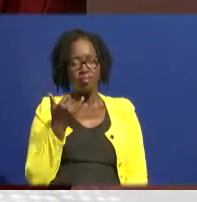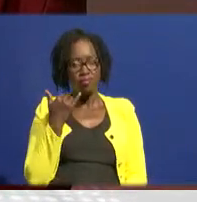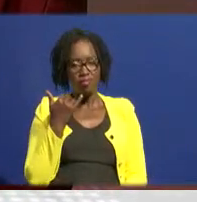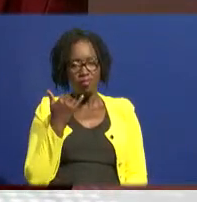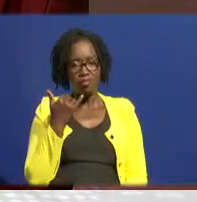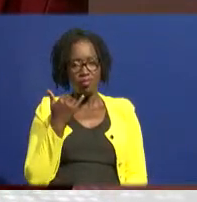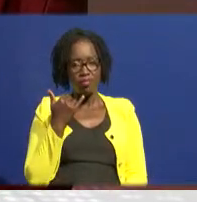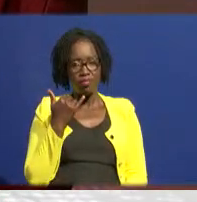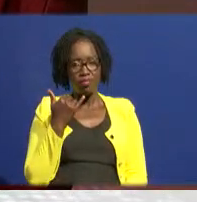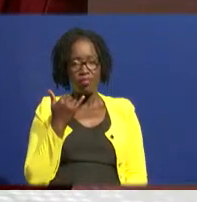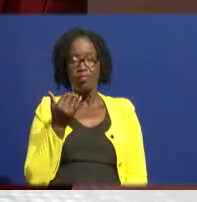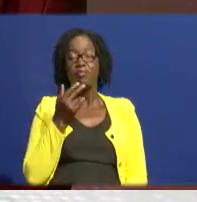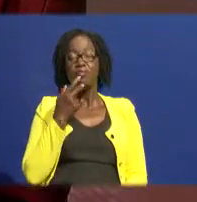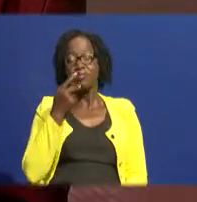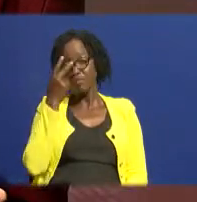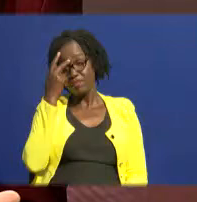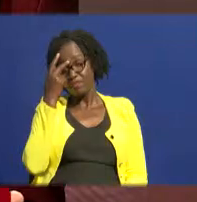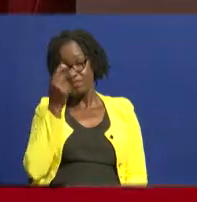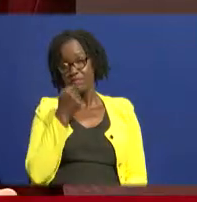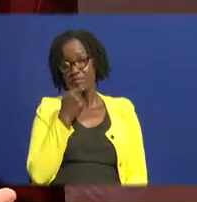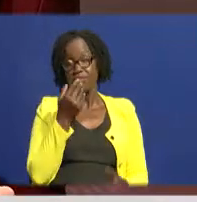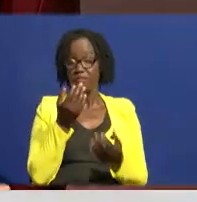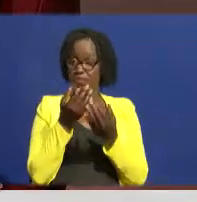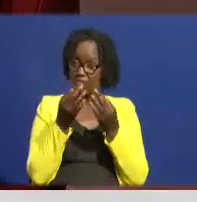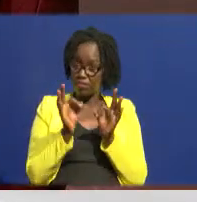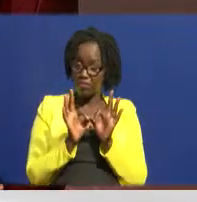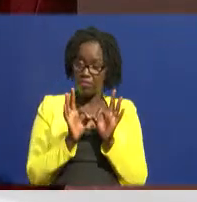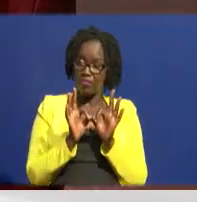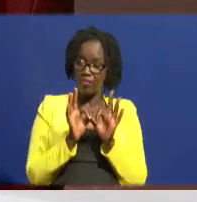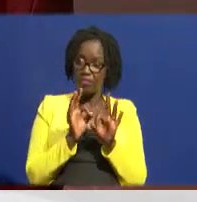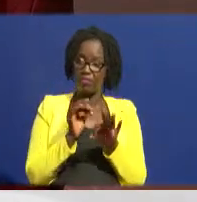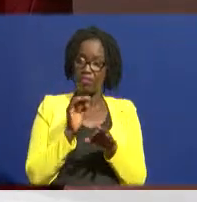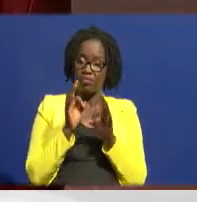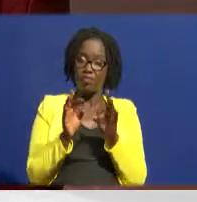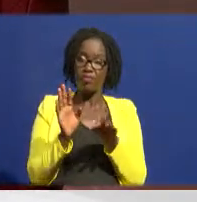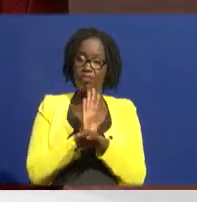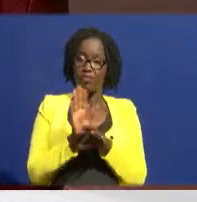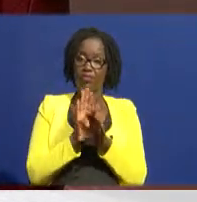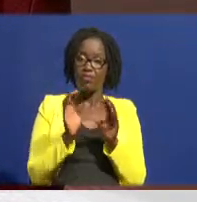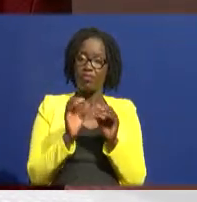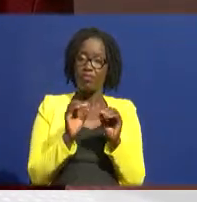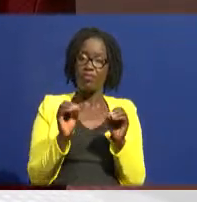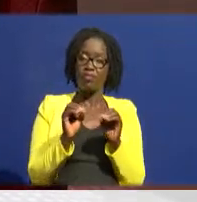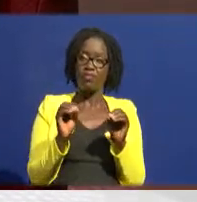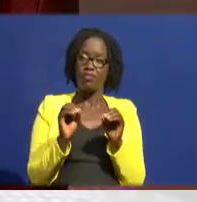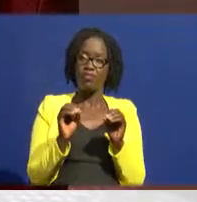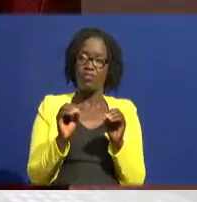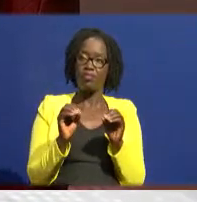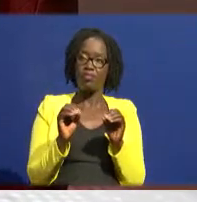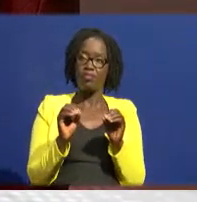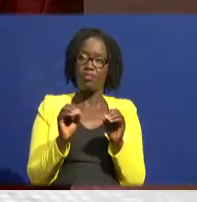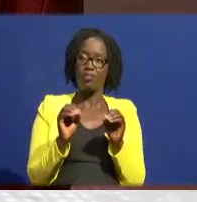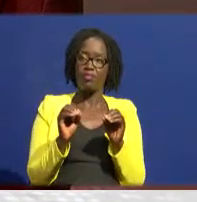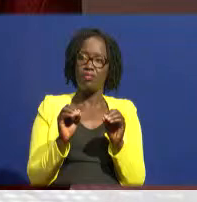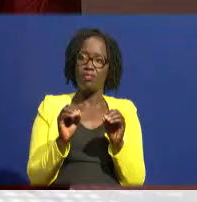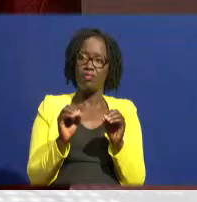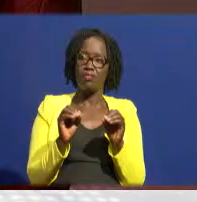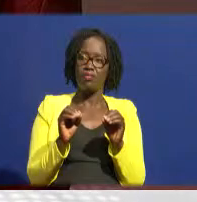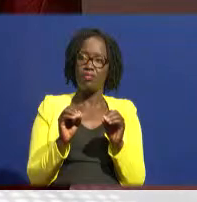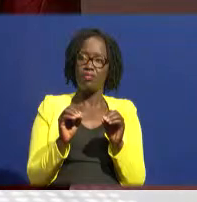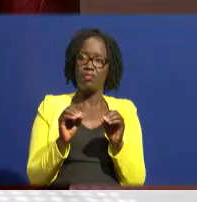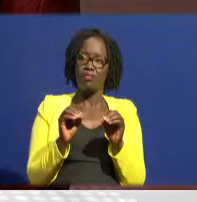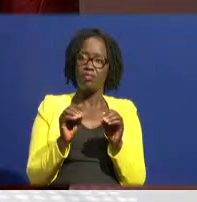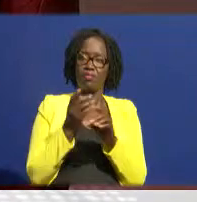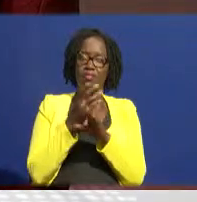parents. You know, at this time, we know that they'll be free. And when they're not engaged, like our brother was saying, that we need to engage them with